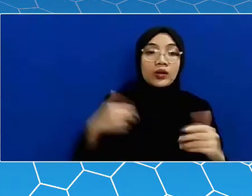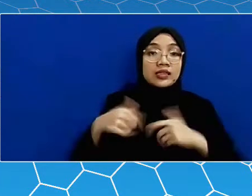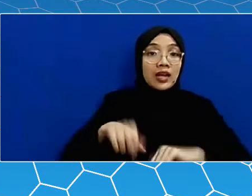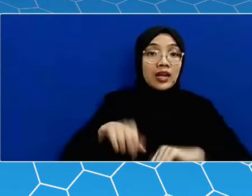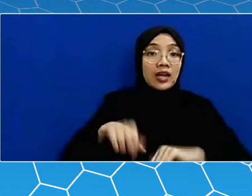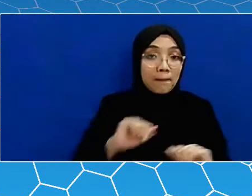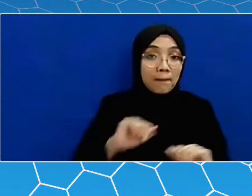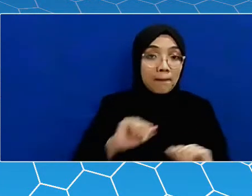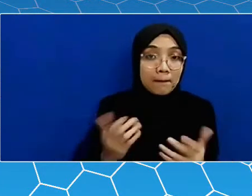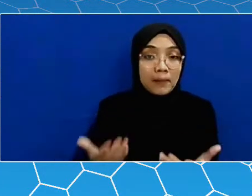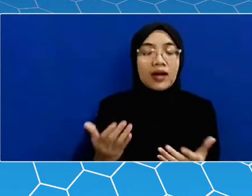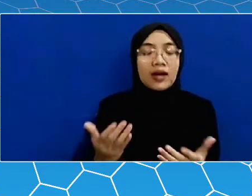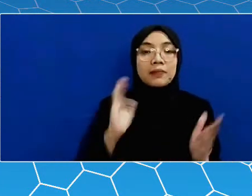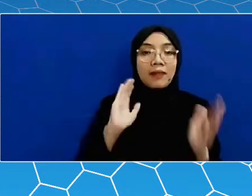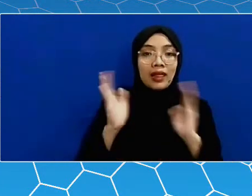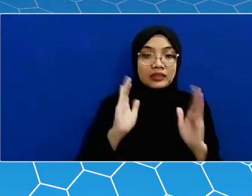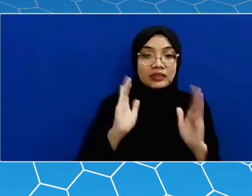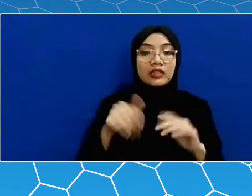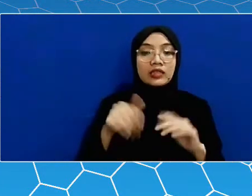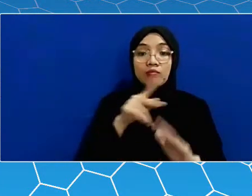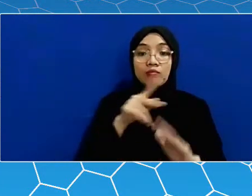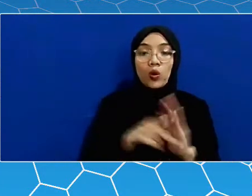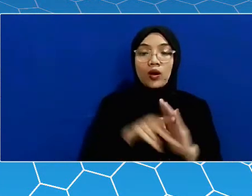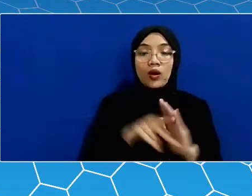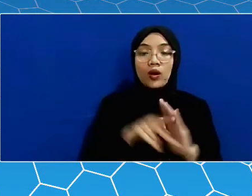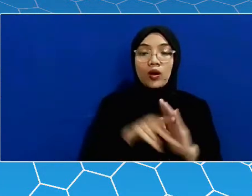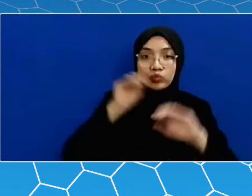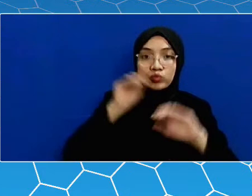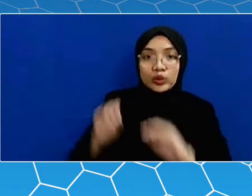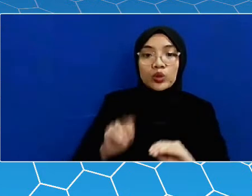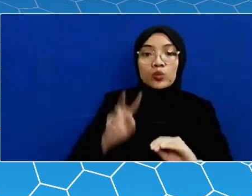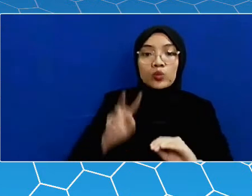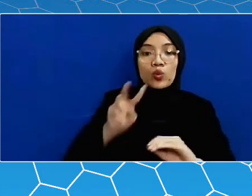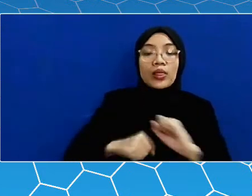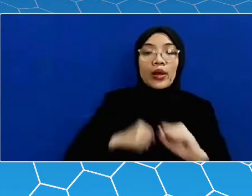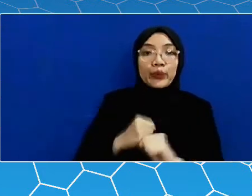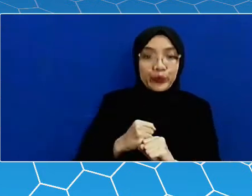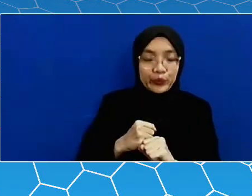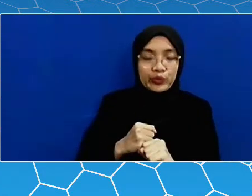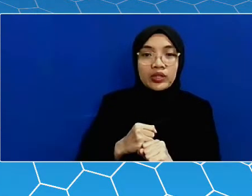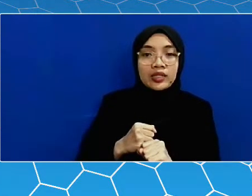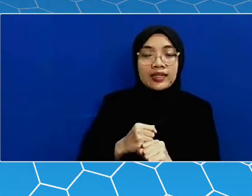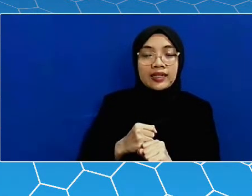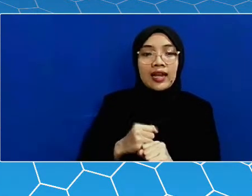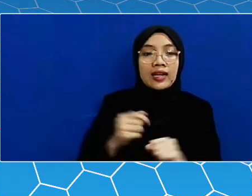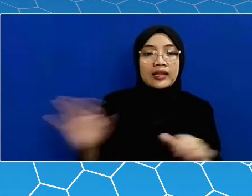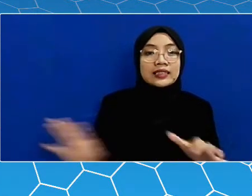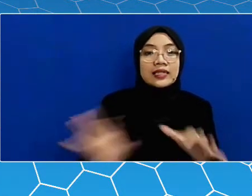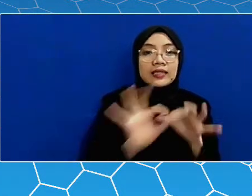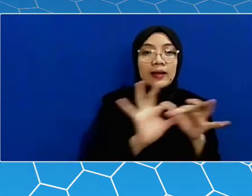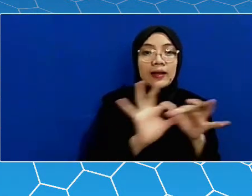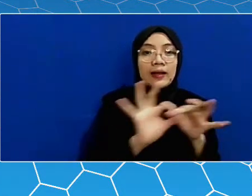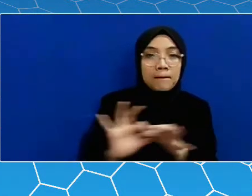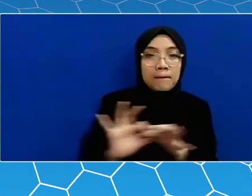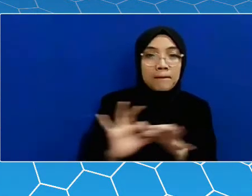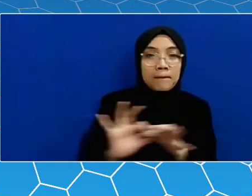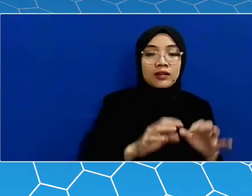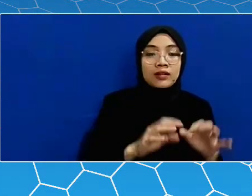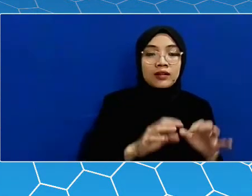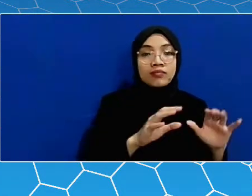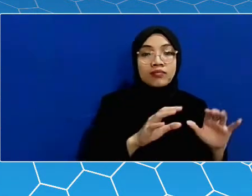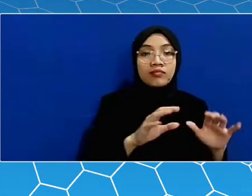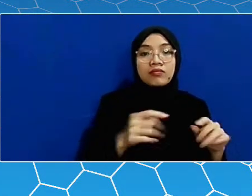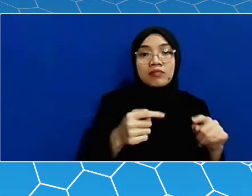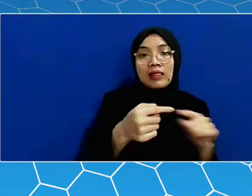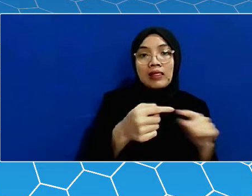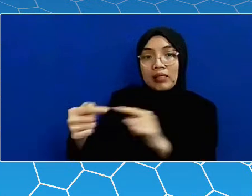that we've been working on for about 2 years with multiple partners. And these are some of the partners here that I won't go through in detail, but